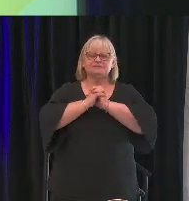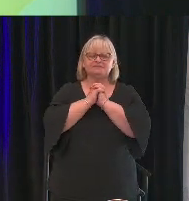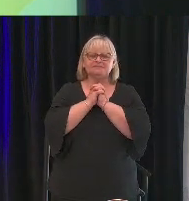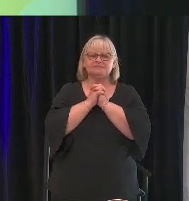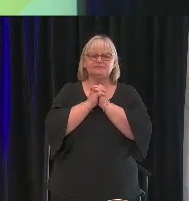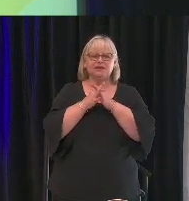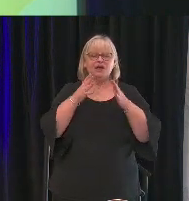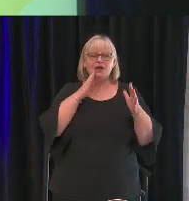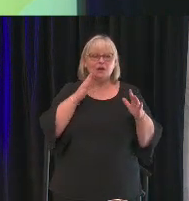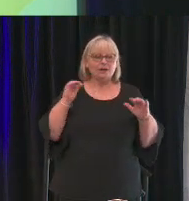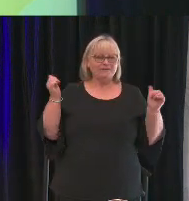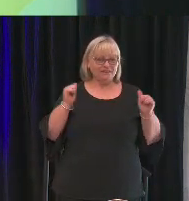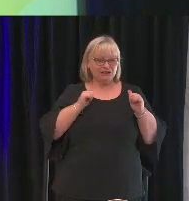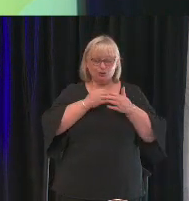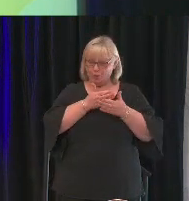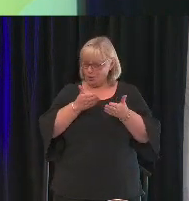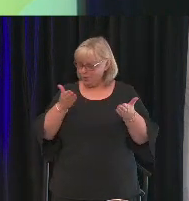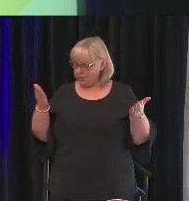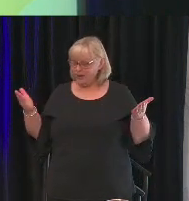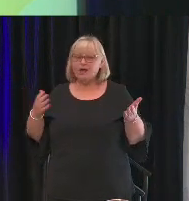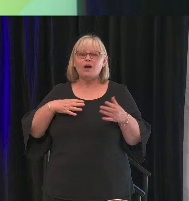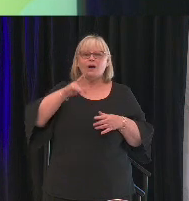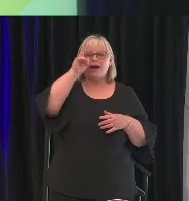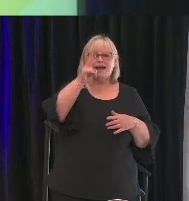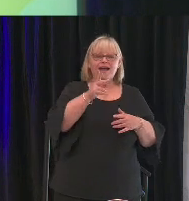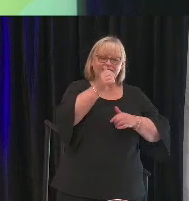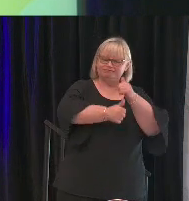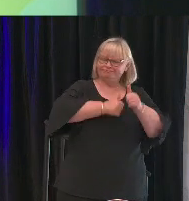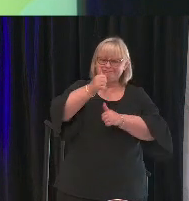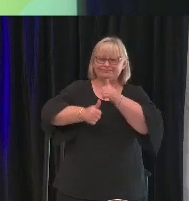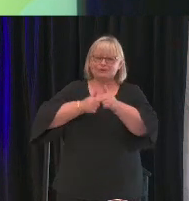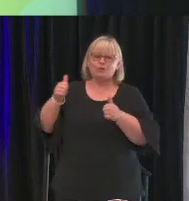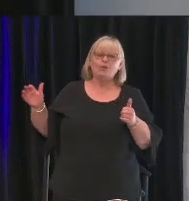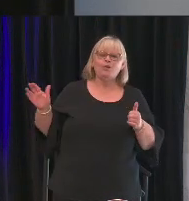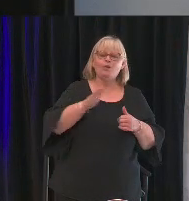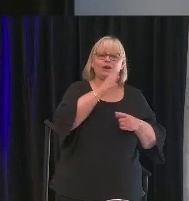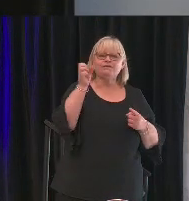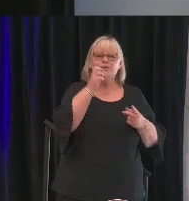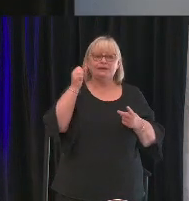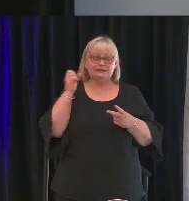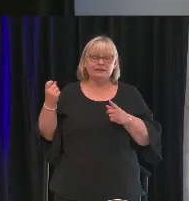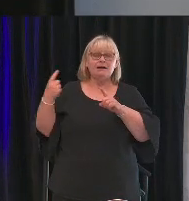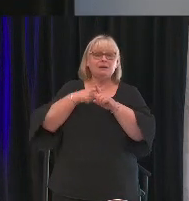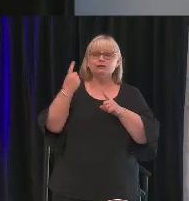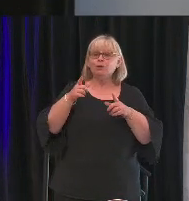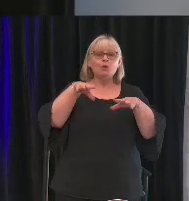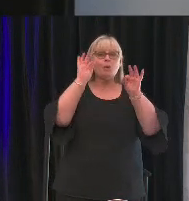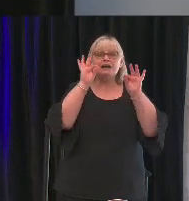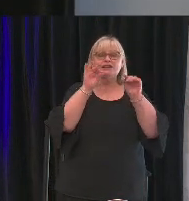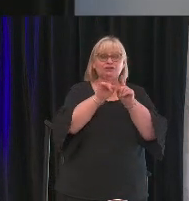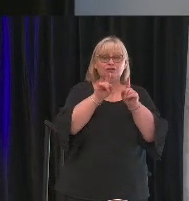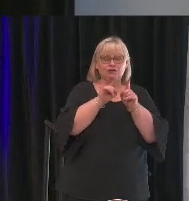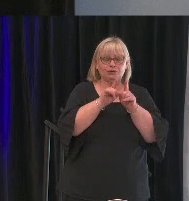Well, having concluded all of our categories, can I once again congratulate all of the winners, but all of the nominees. Can